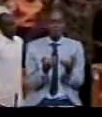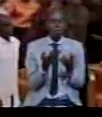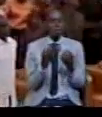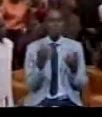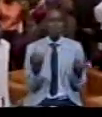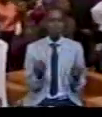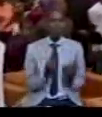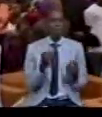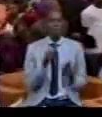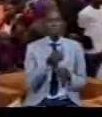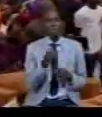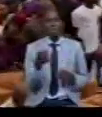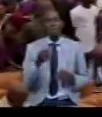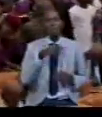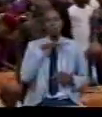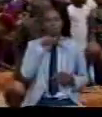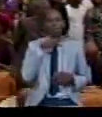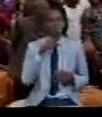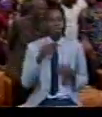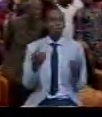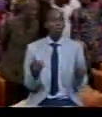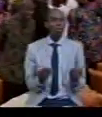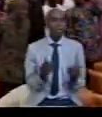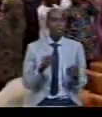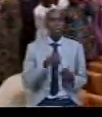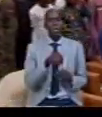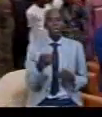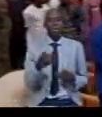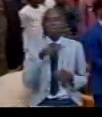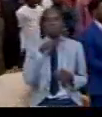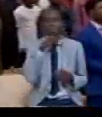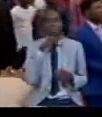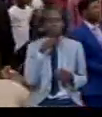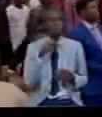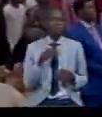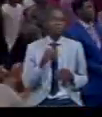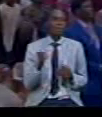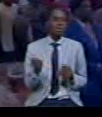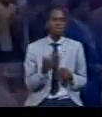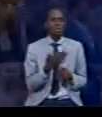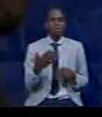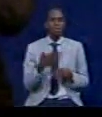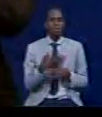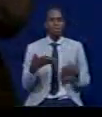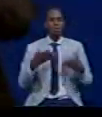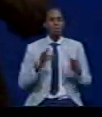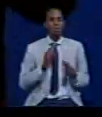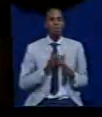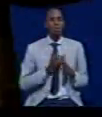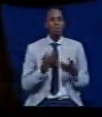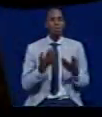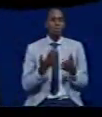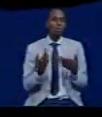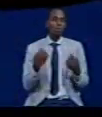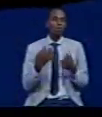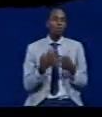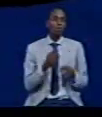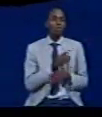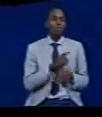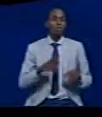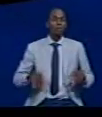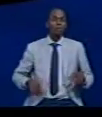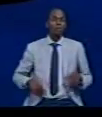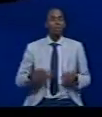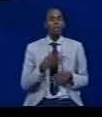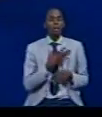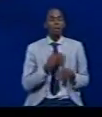any defilement of sin, any iniquity. Don't carry anything away. Let's come to the Lord. What the old